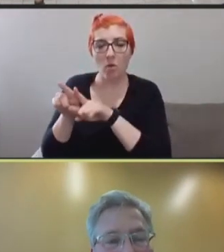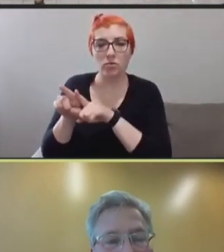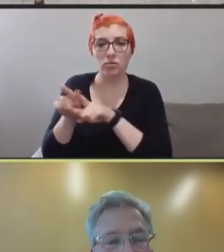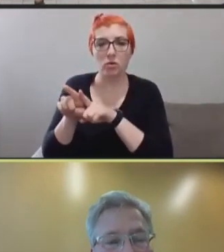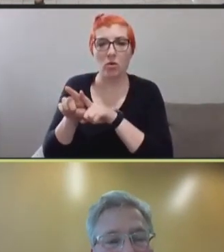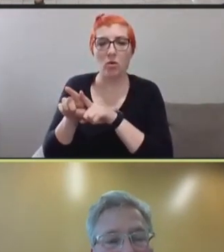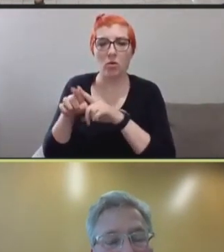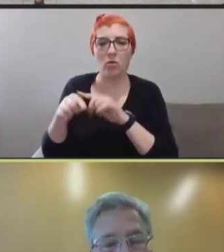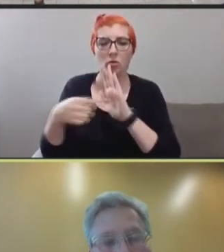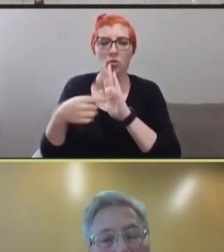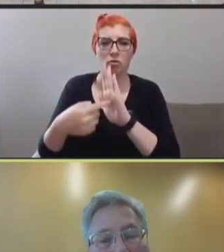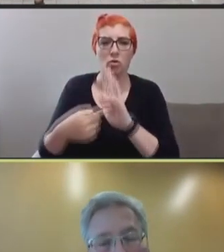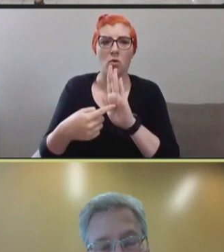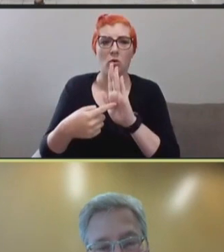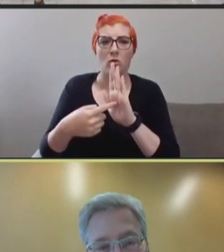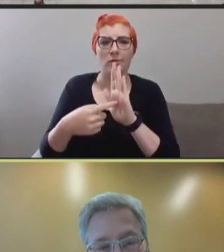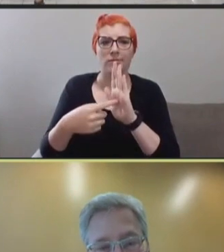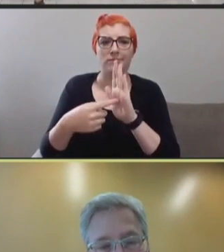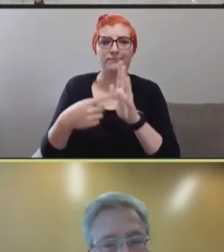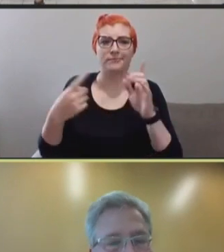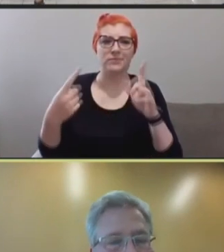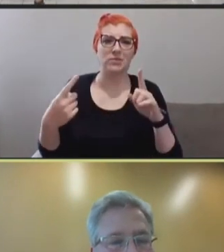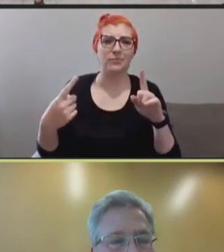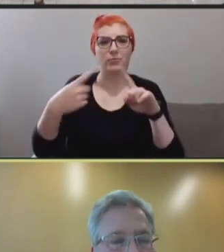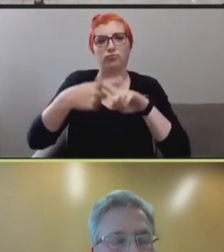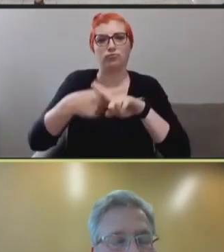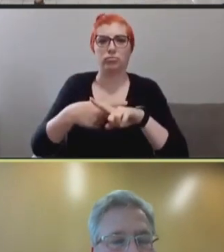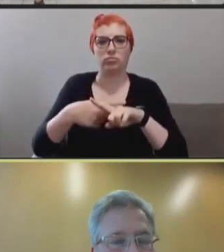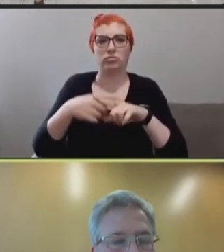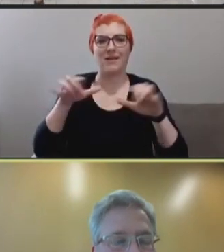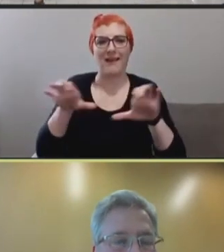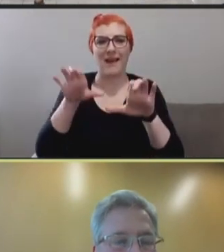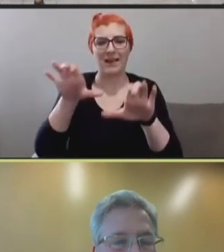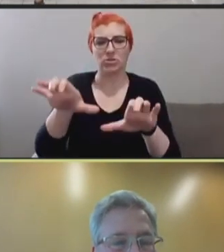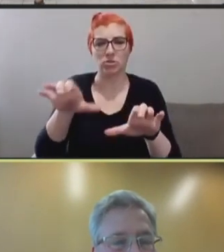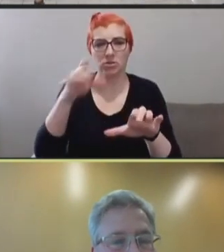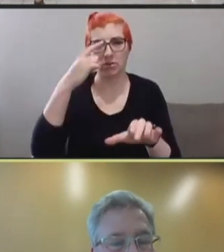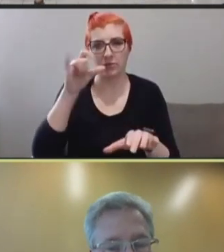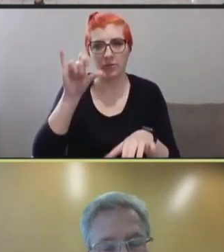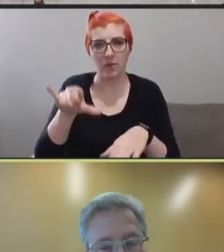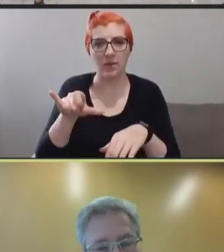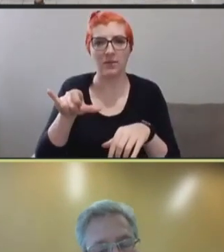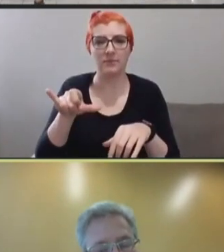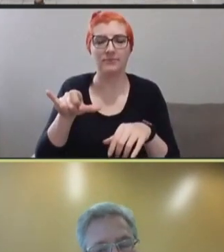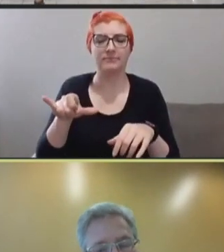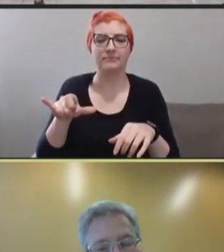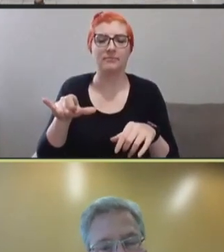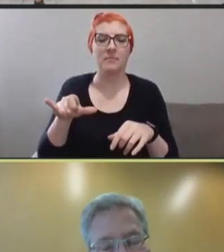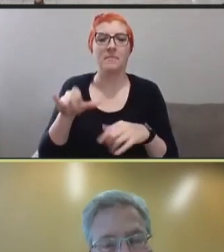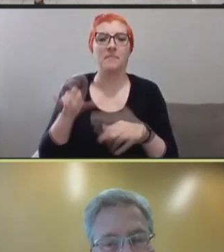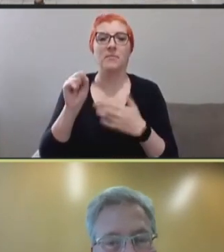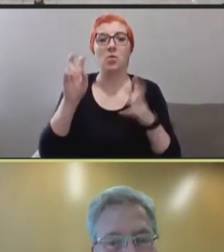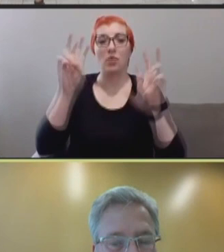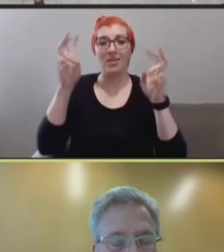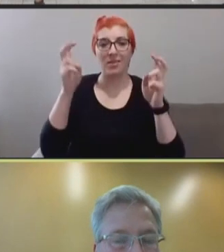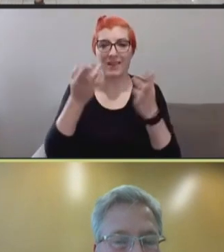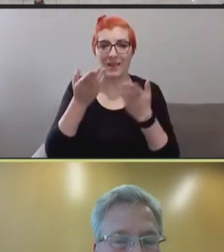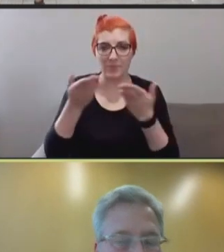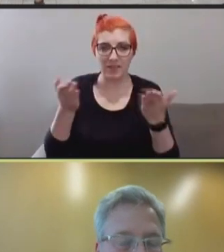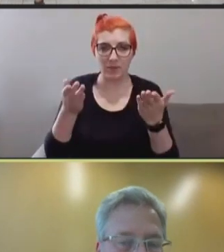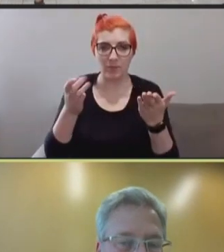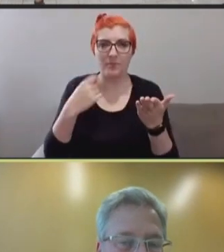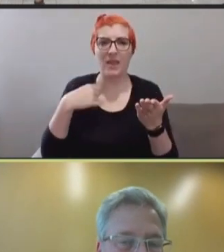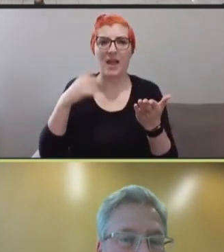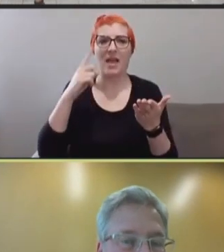cross-cutting actions for all pathogens in the set and things to think about. And there are themes here which I think are